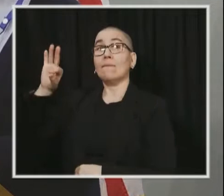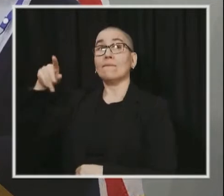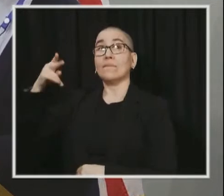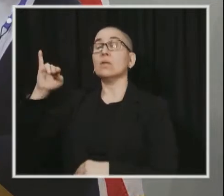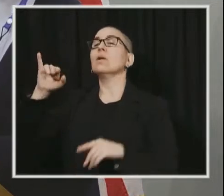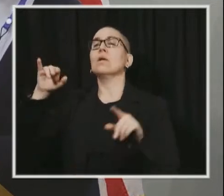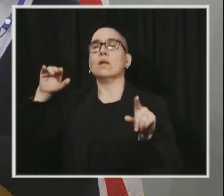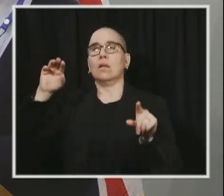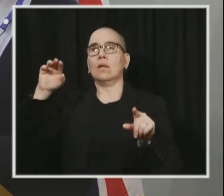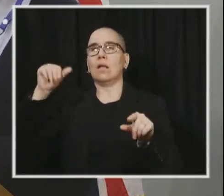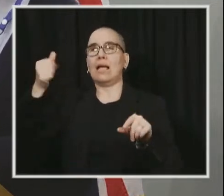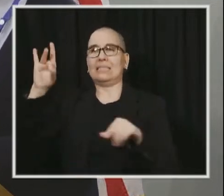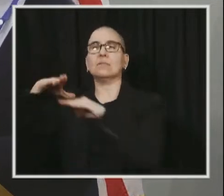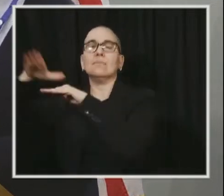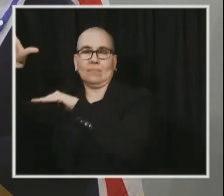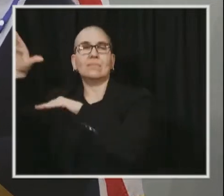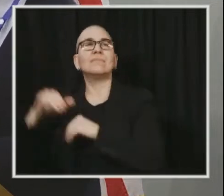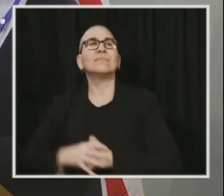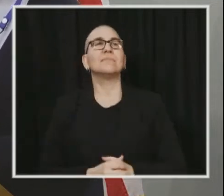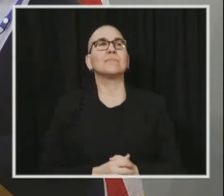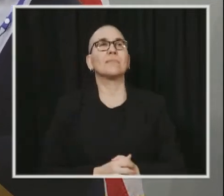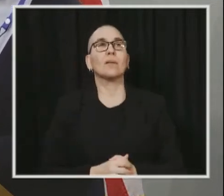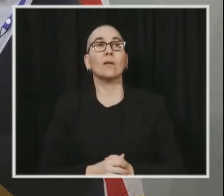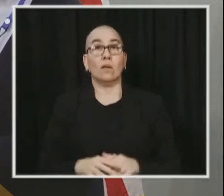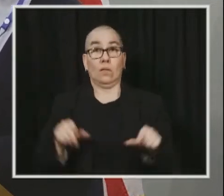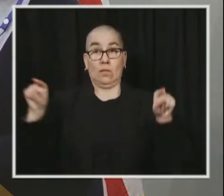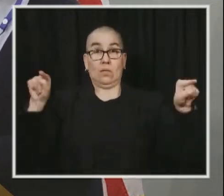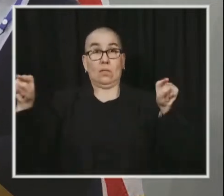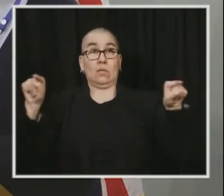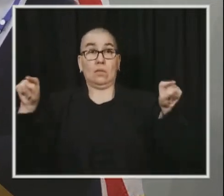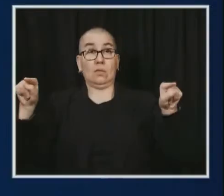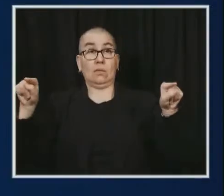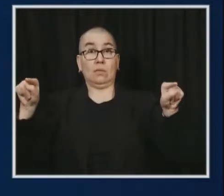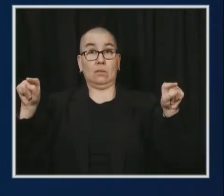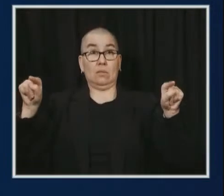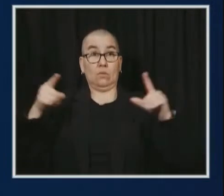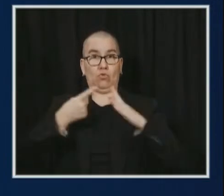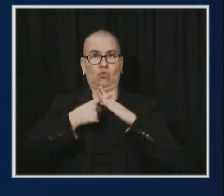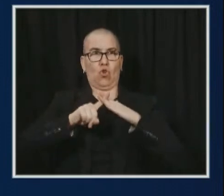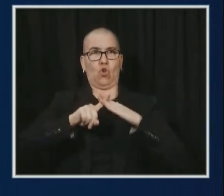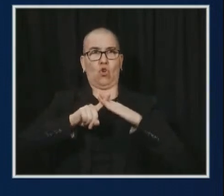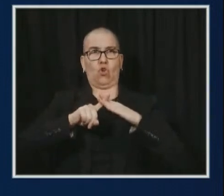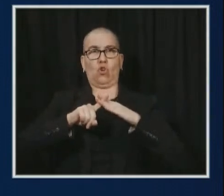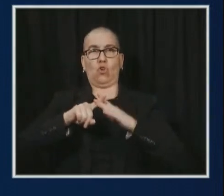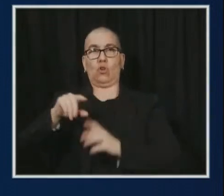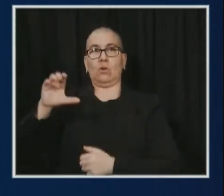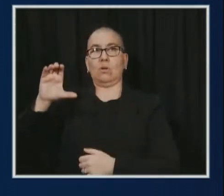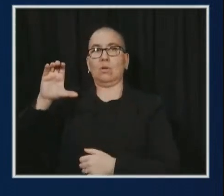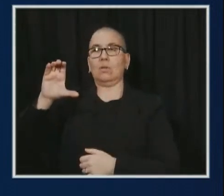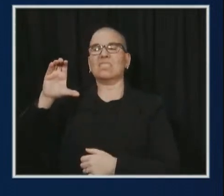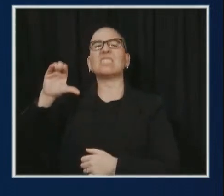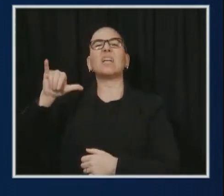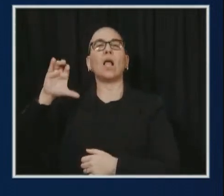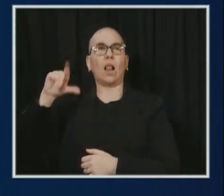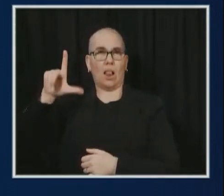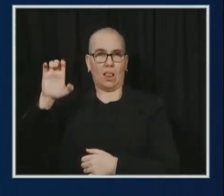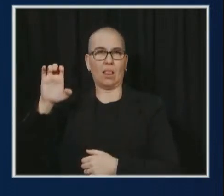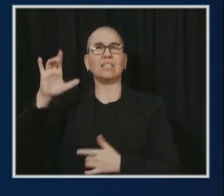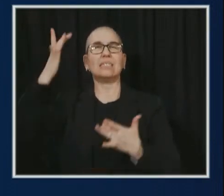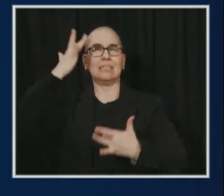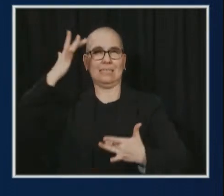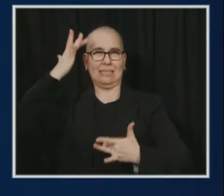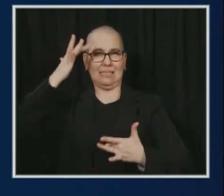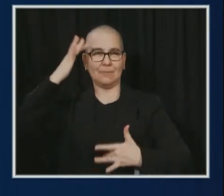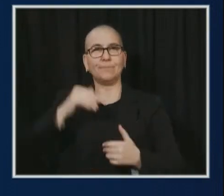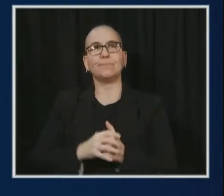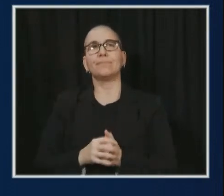be eligible above that age if they have sickle cell disease, Down syndrome, are in active